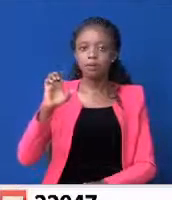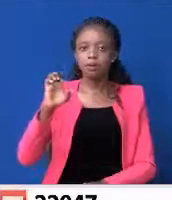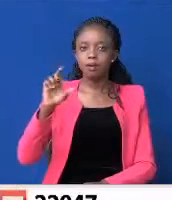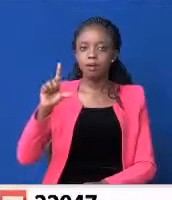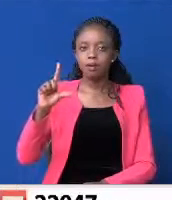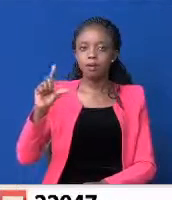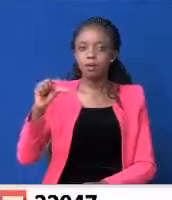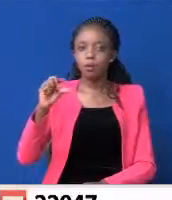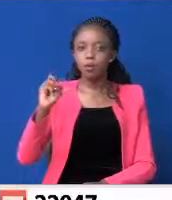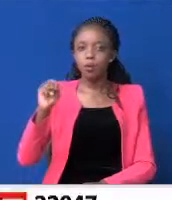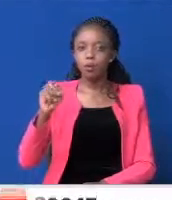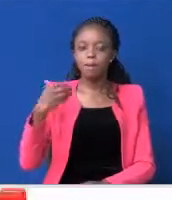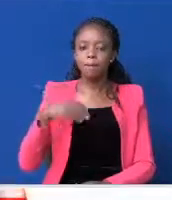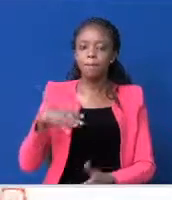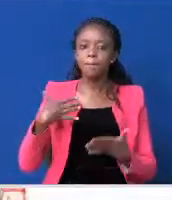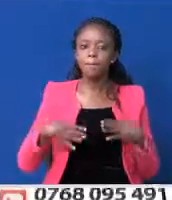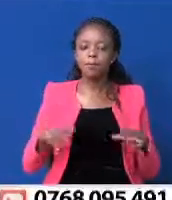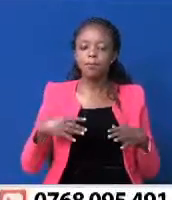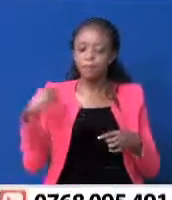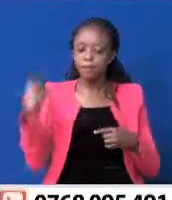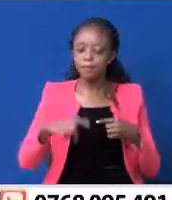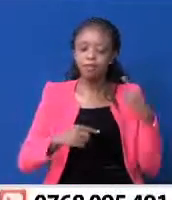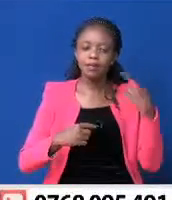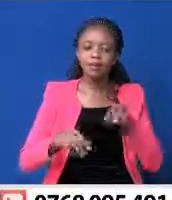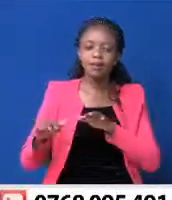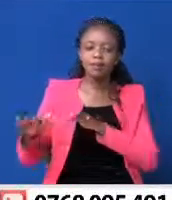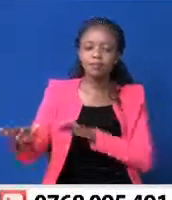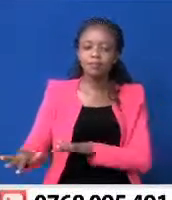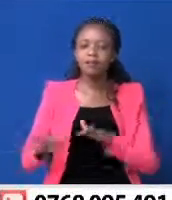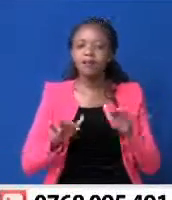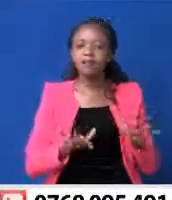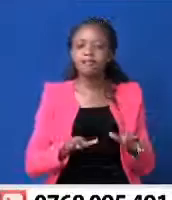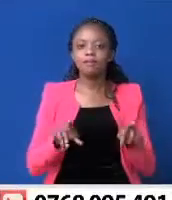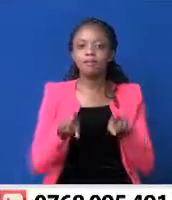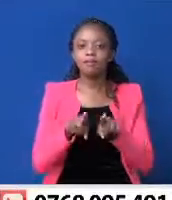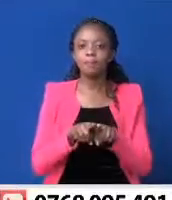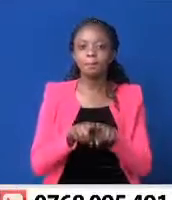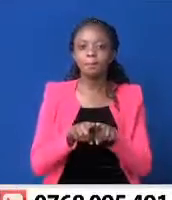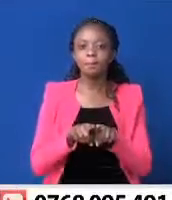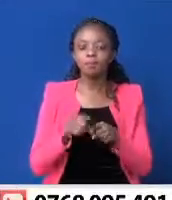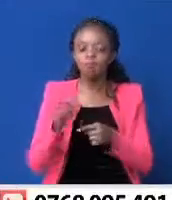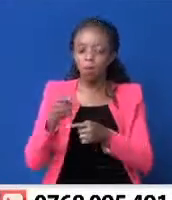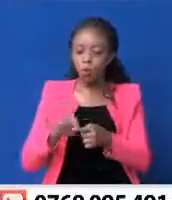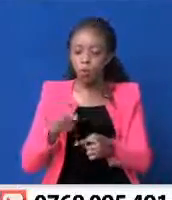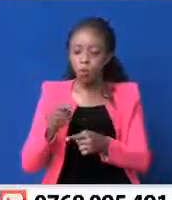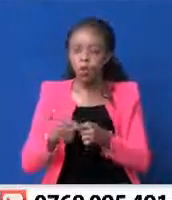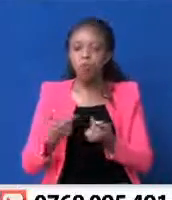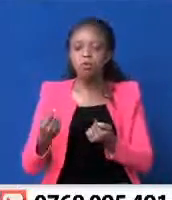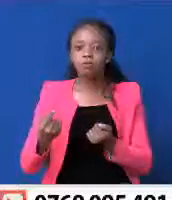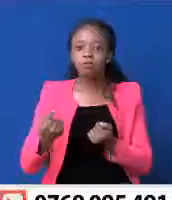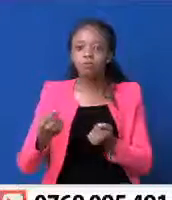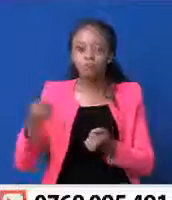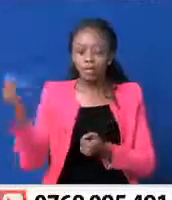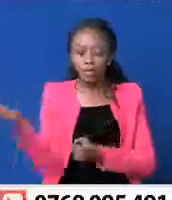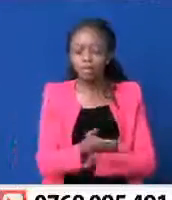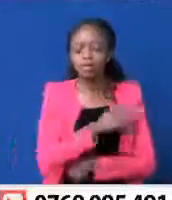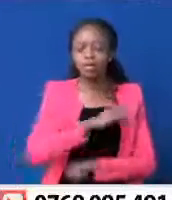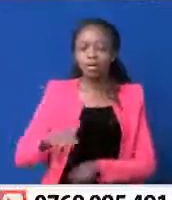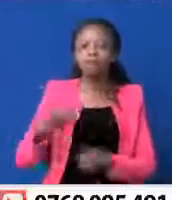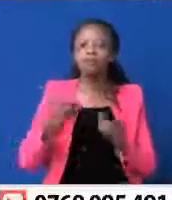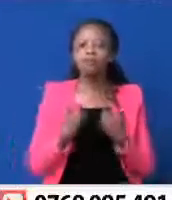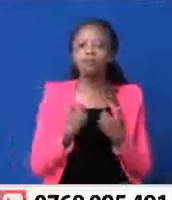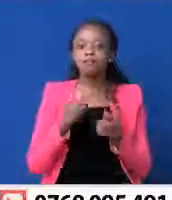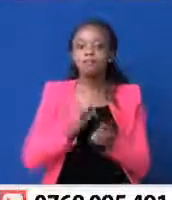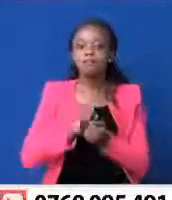ya watu kupigwa, watu kuteswa. Hata ukiona kama vitunguu ilikuwa inakatwa kwa shamba. More than